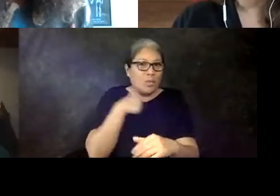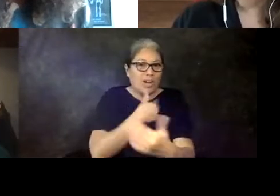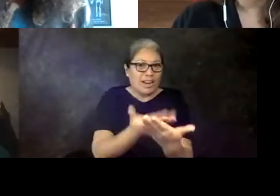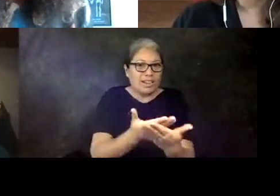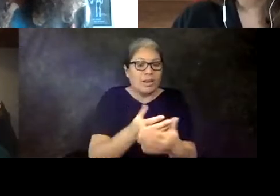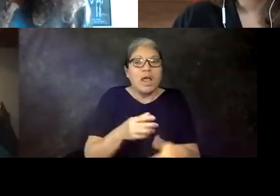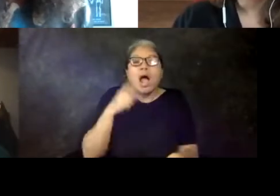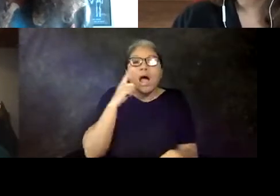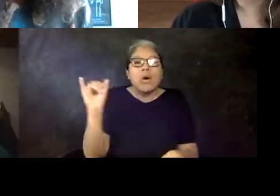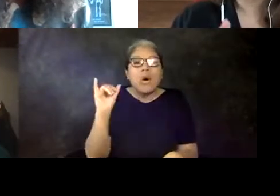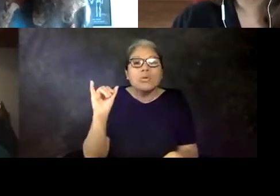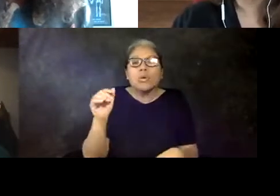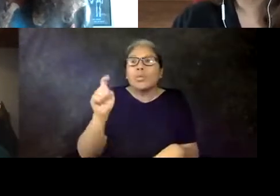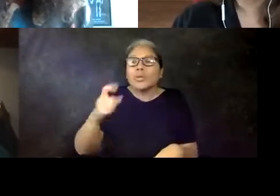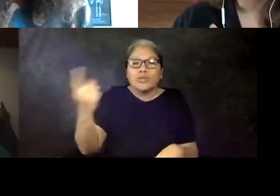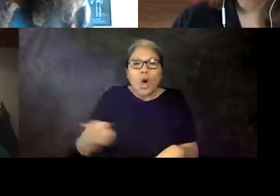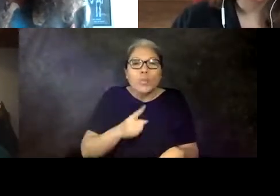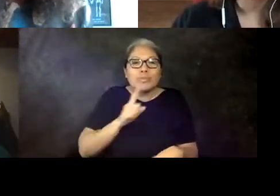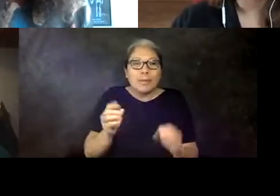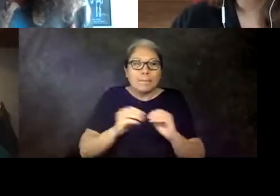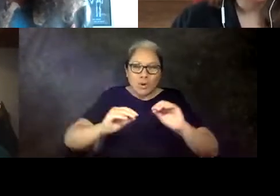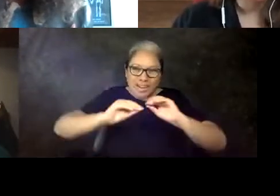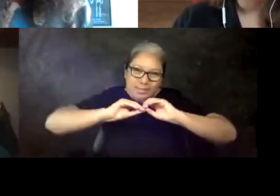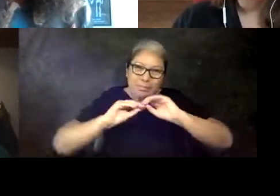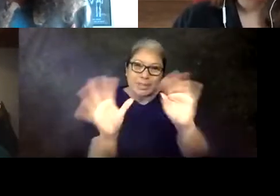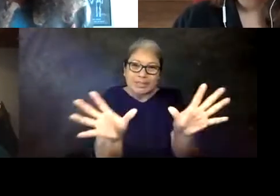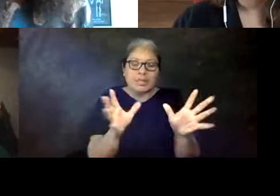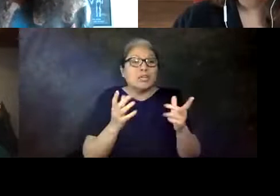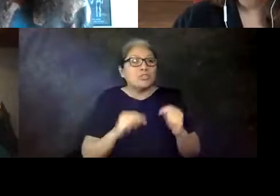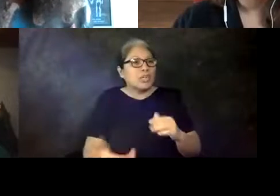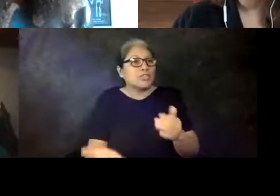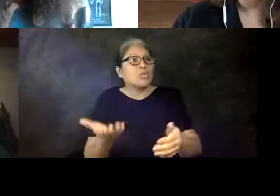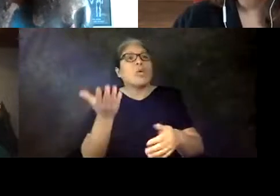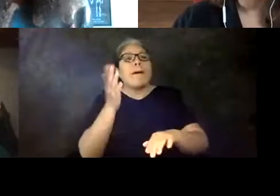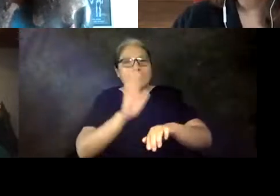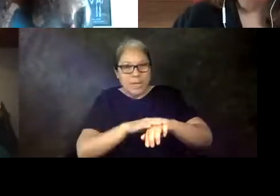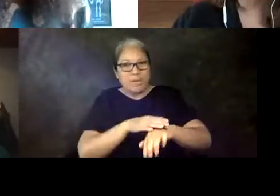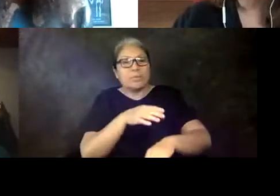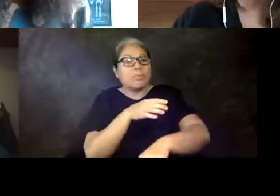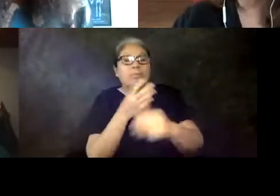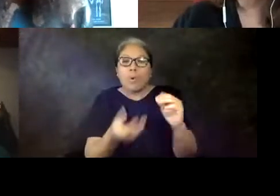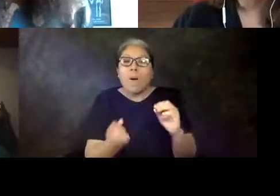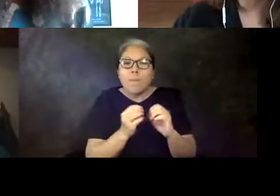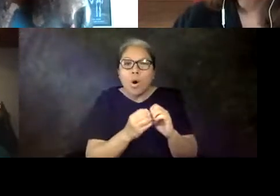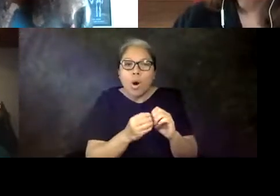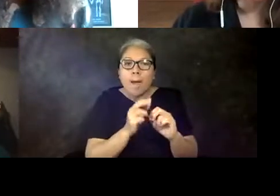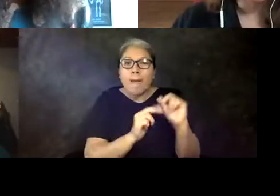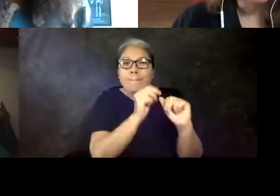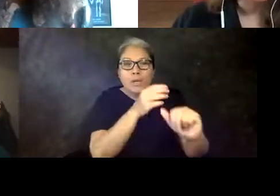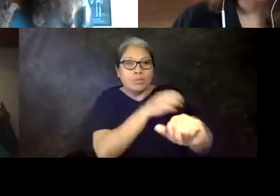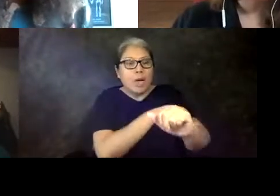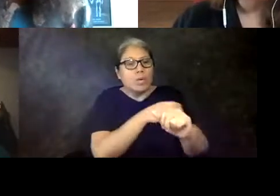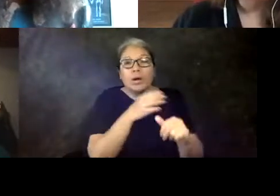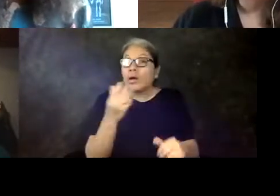need to always be more explicit that we're trying to build power. Like, I think we need to talk about power every time we open